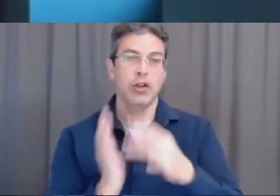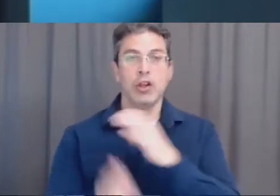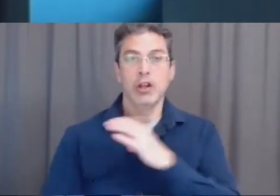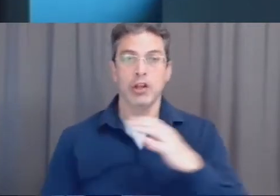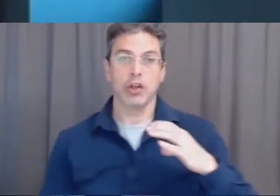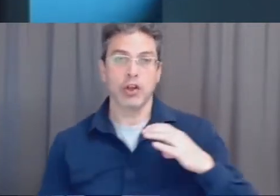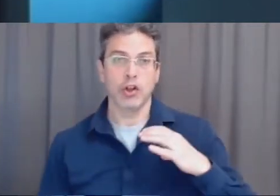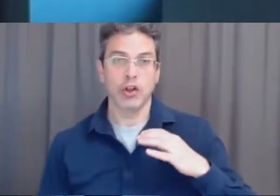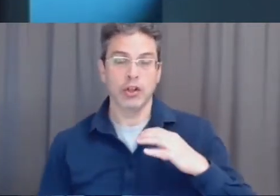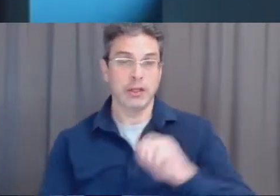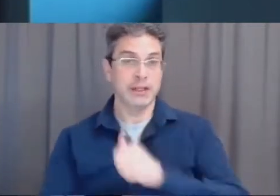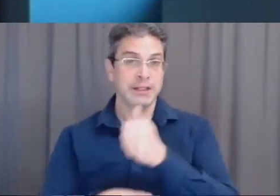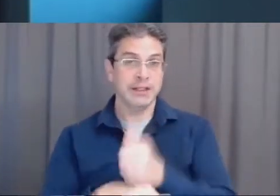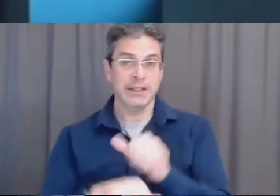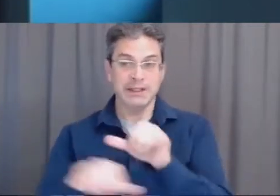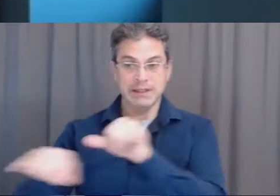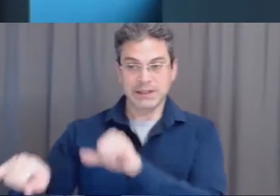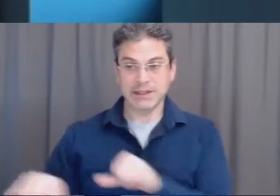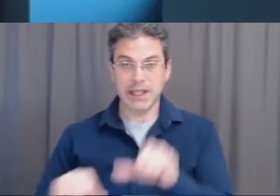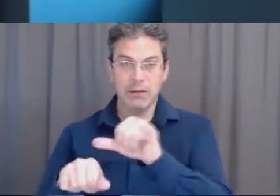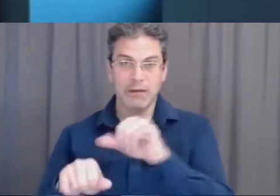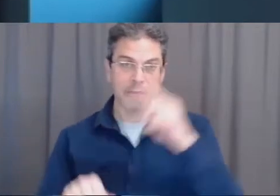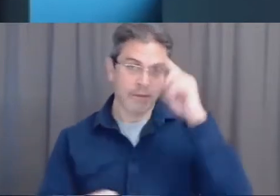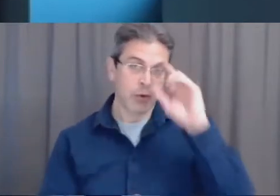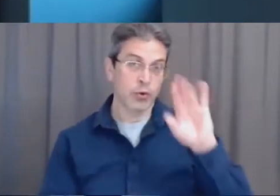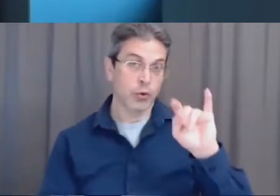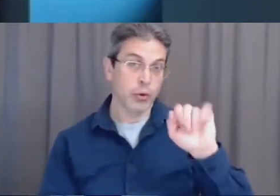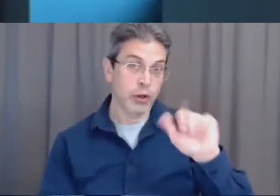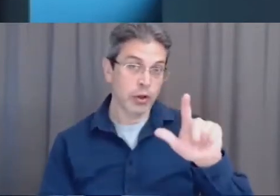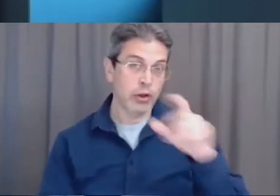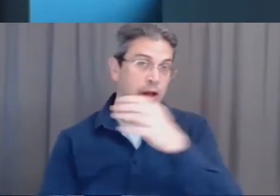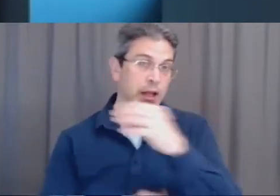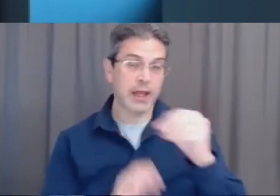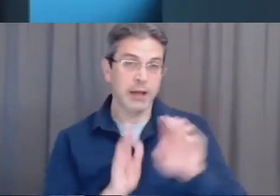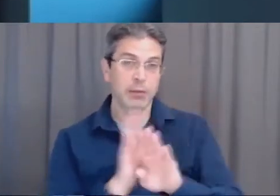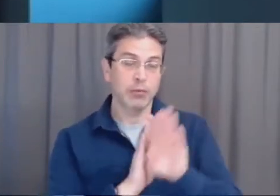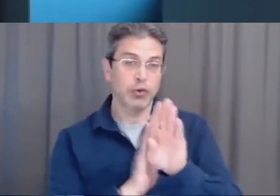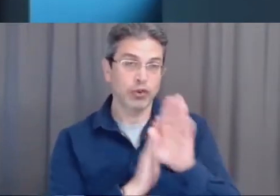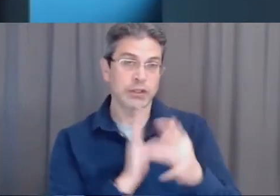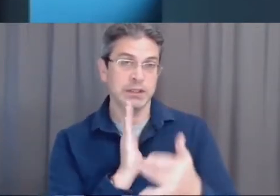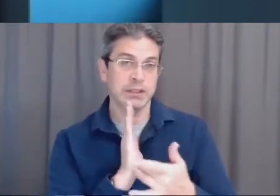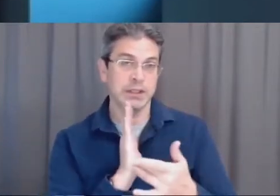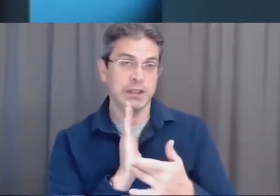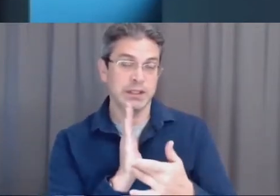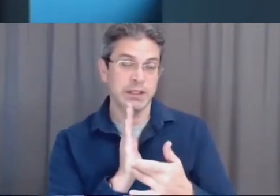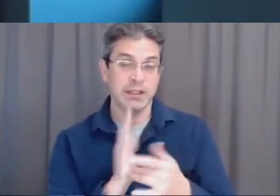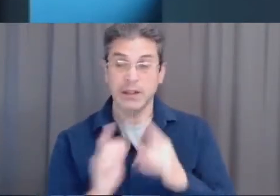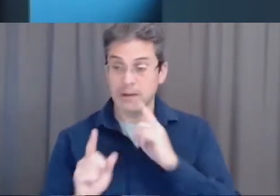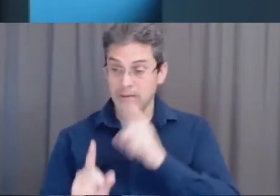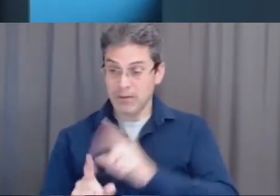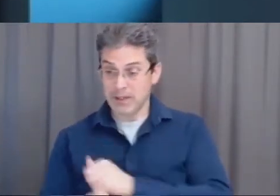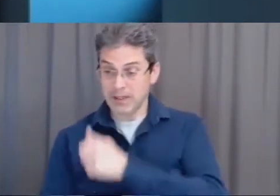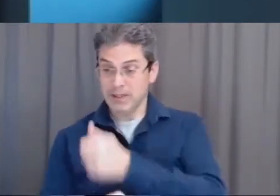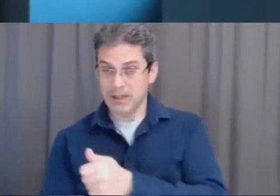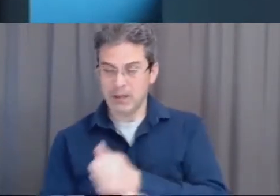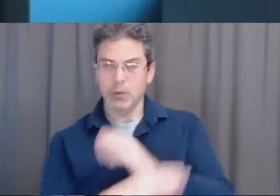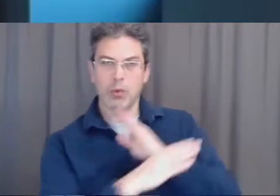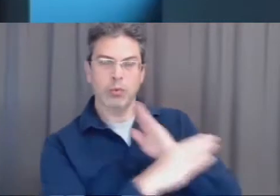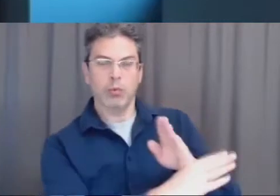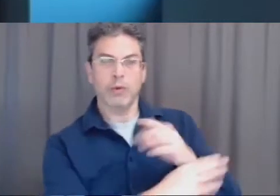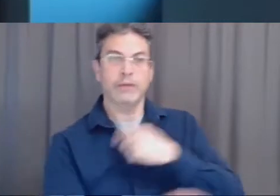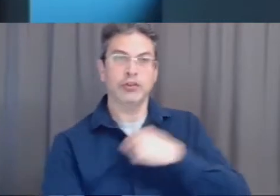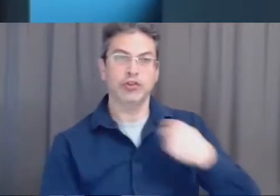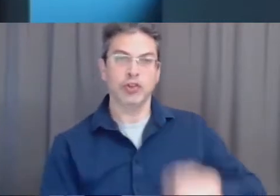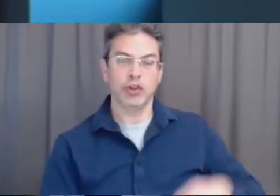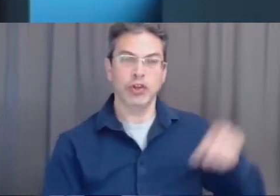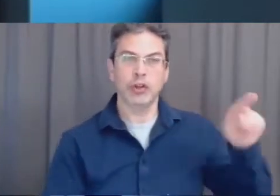on critical and emerging technologies, which in practice would be meant to prevent China from establishing economic